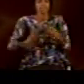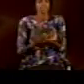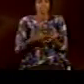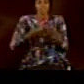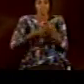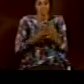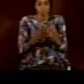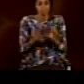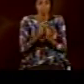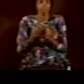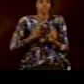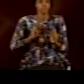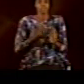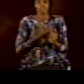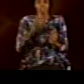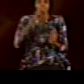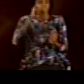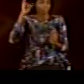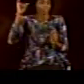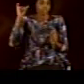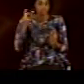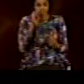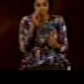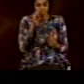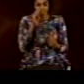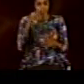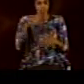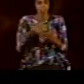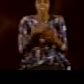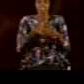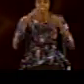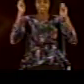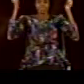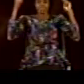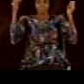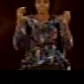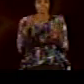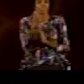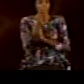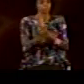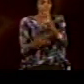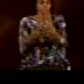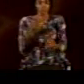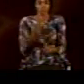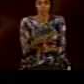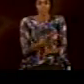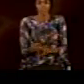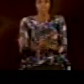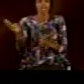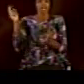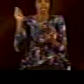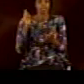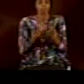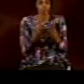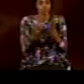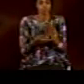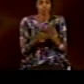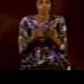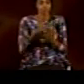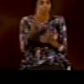this celebration of the global evangelization. It's been 1 year since we have been having